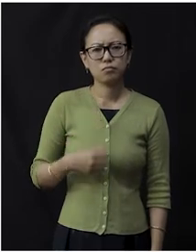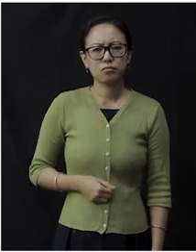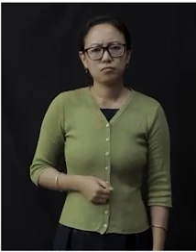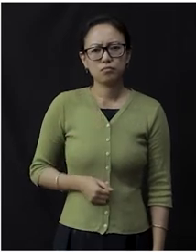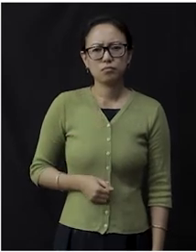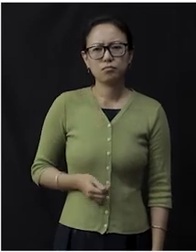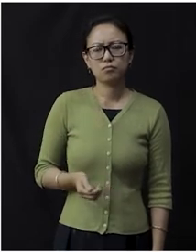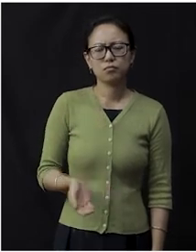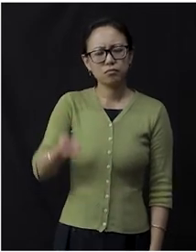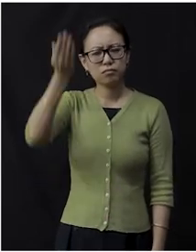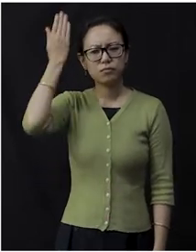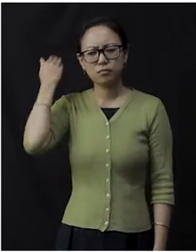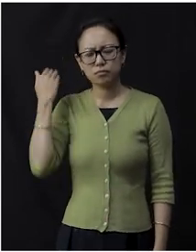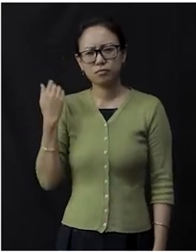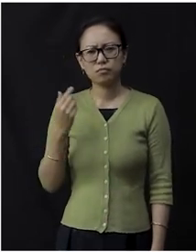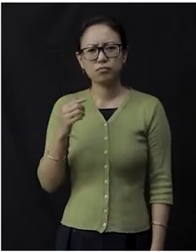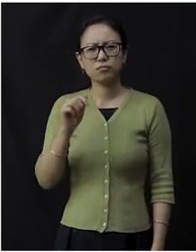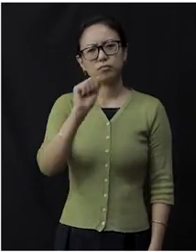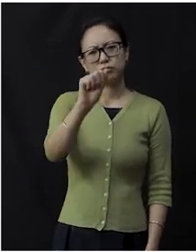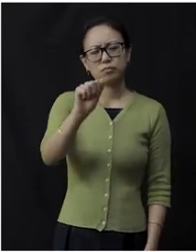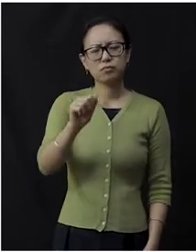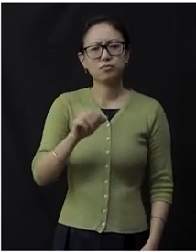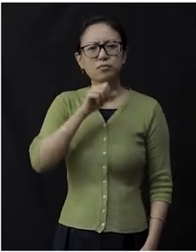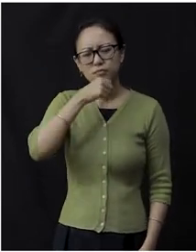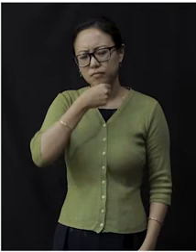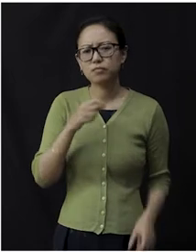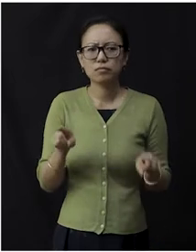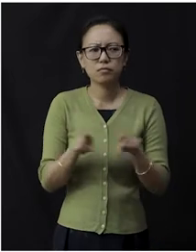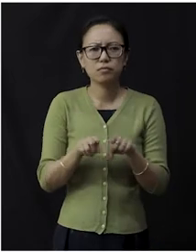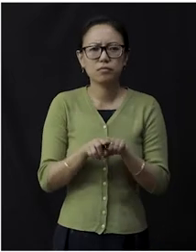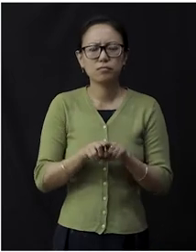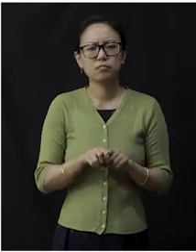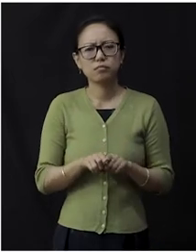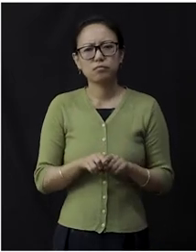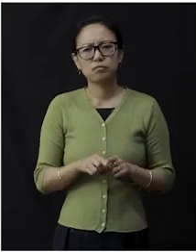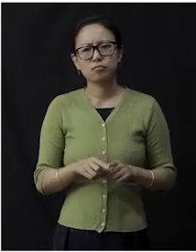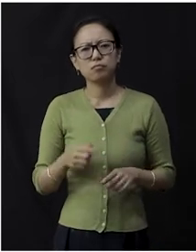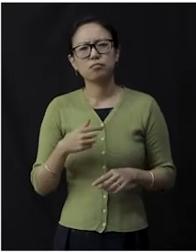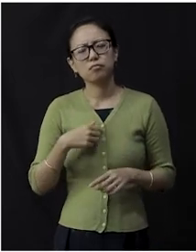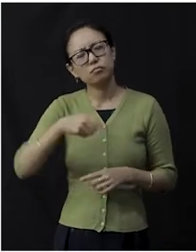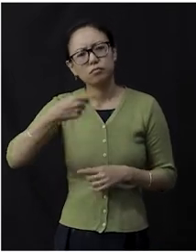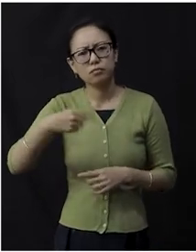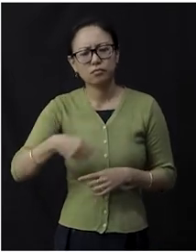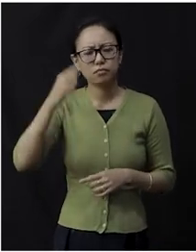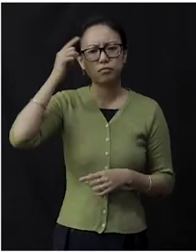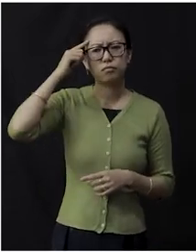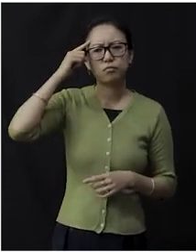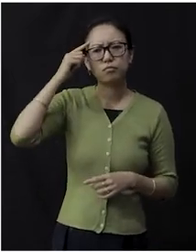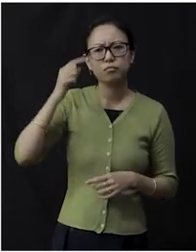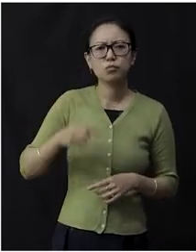as young as you are, I used to always think, why only the birds can fly and I'm not able to